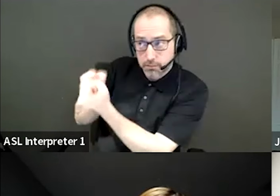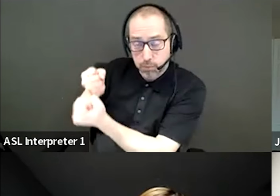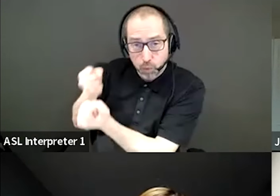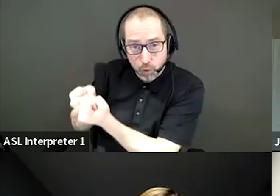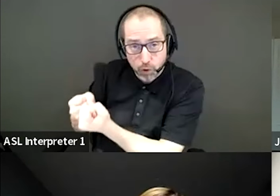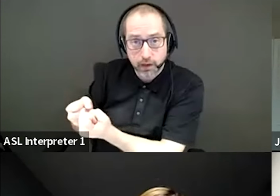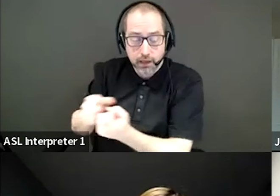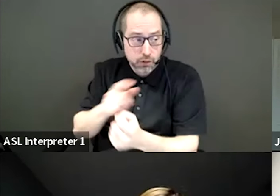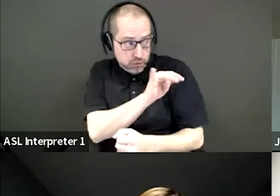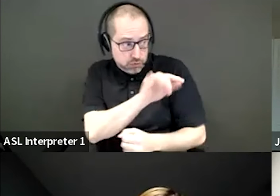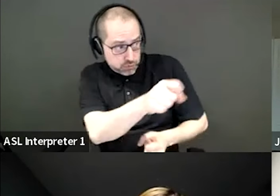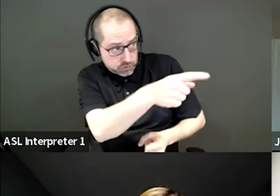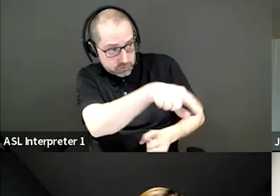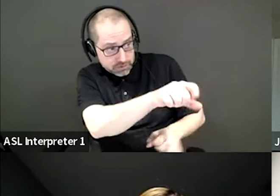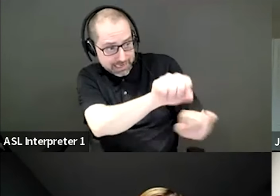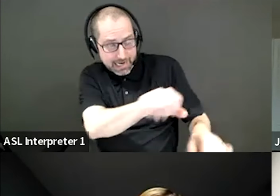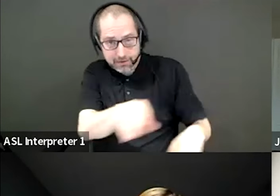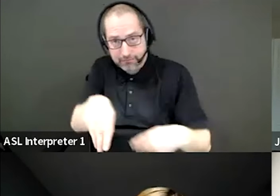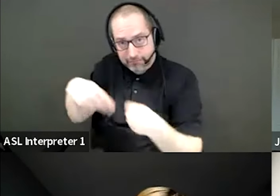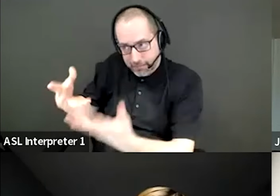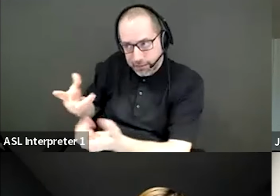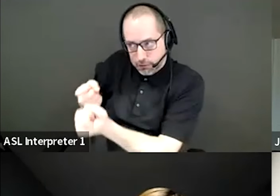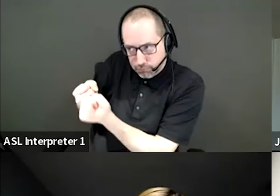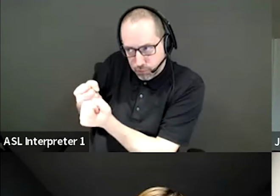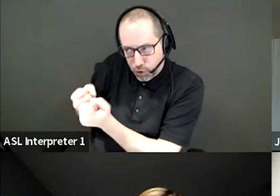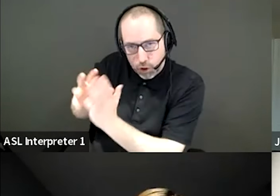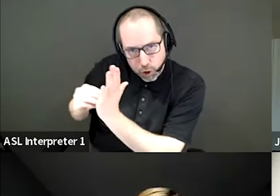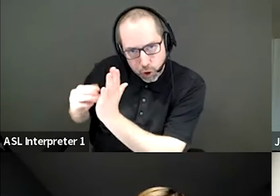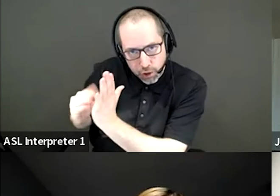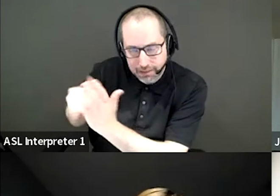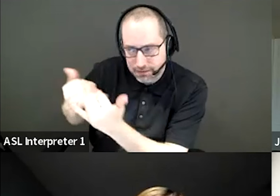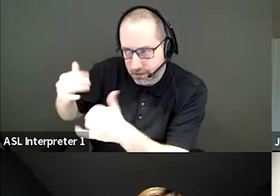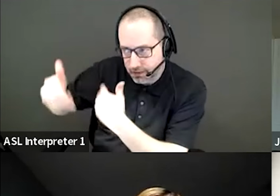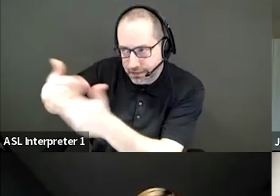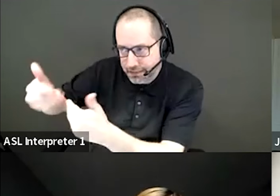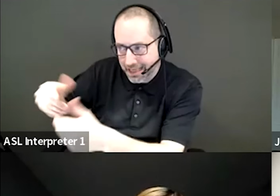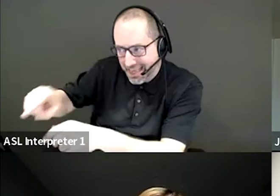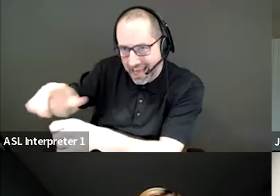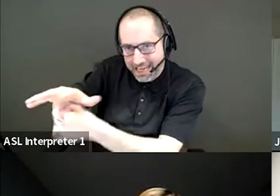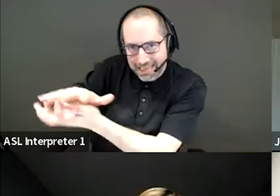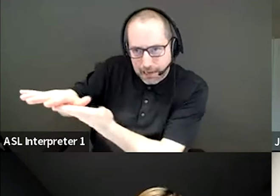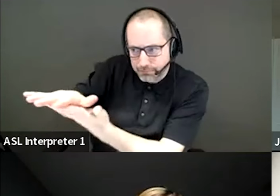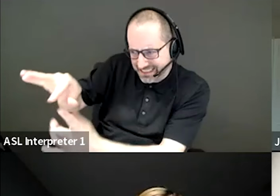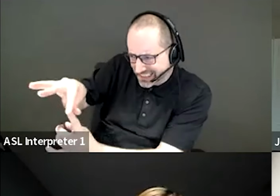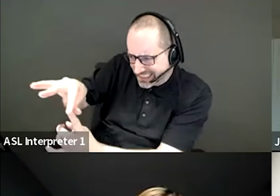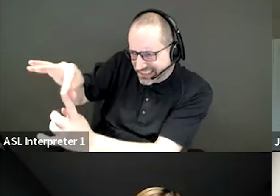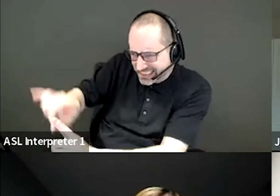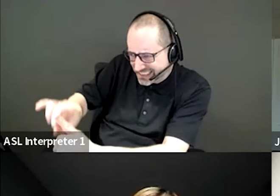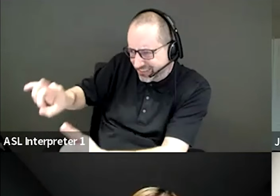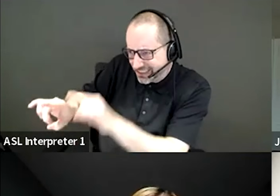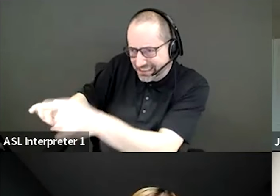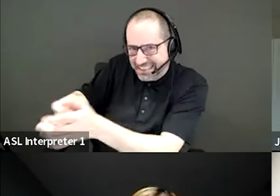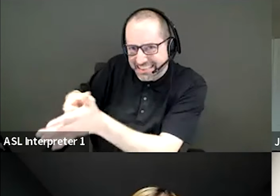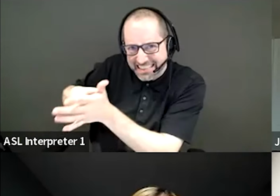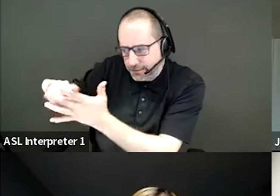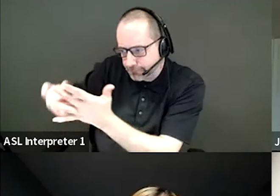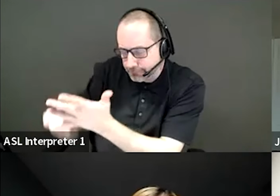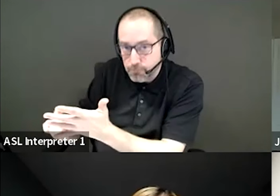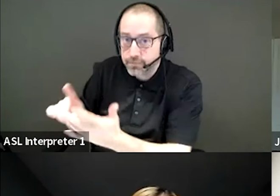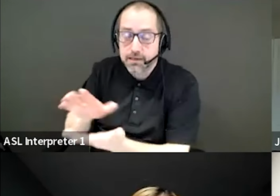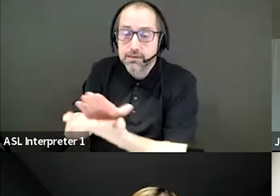can respond to the very unique and diverse needs within those campus communities? Because the campus community